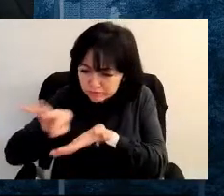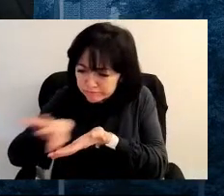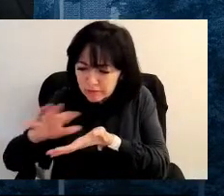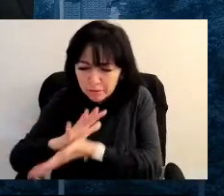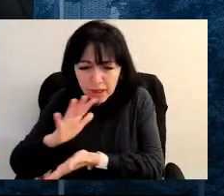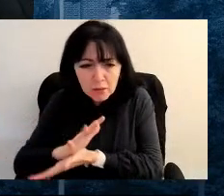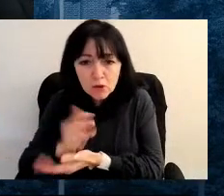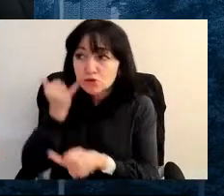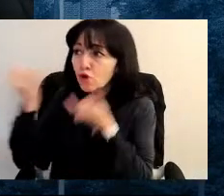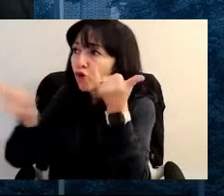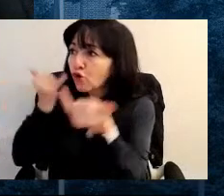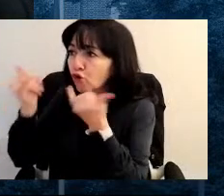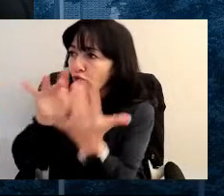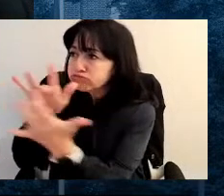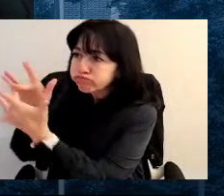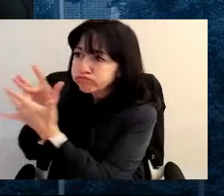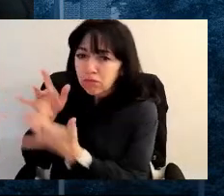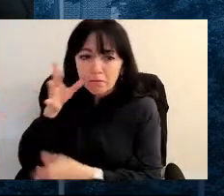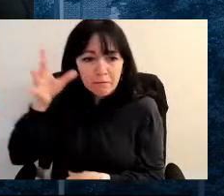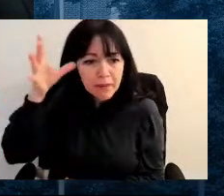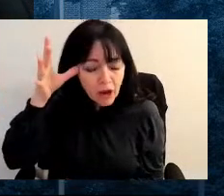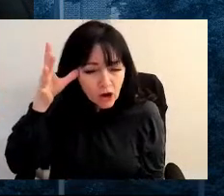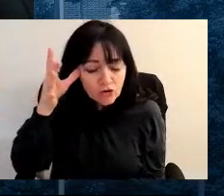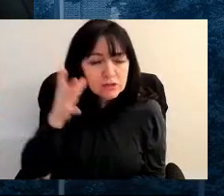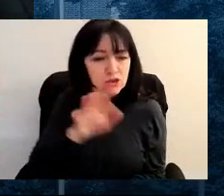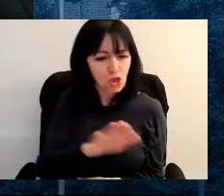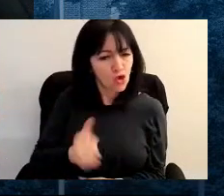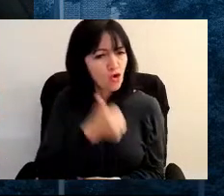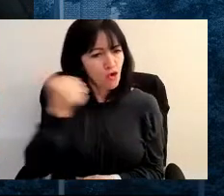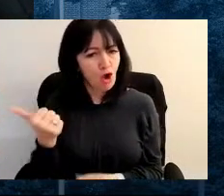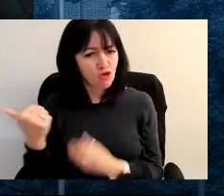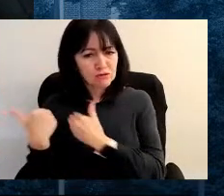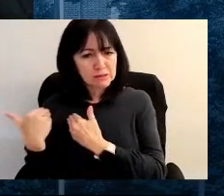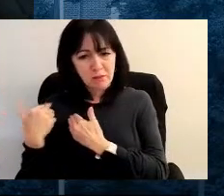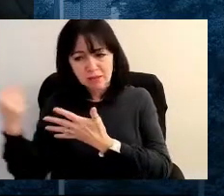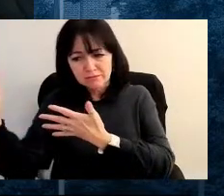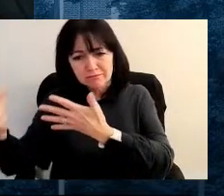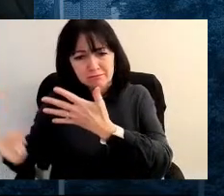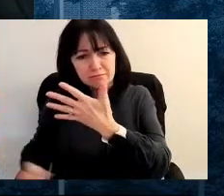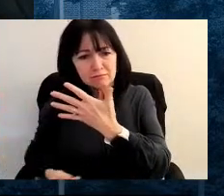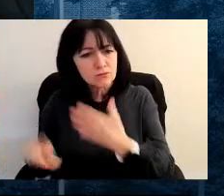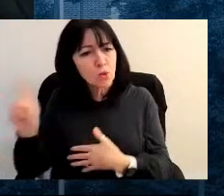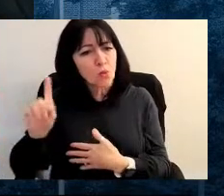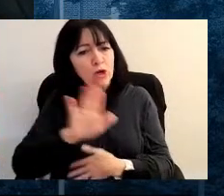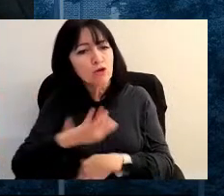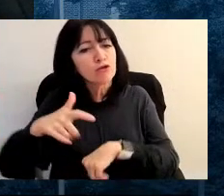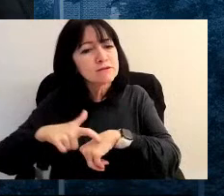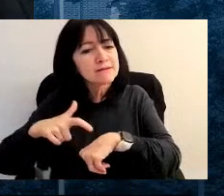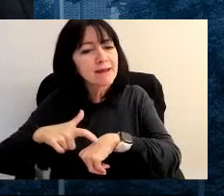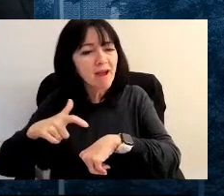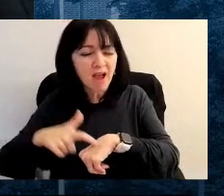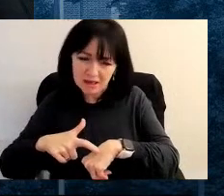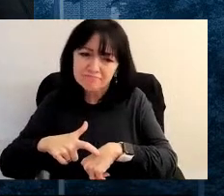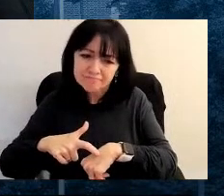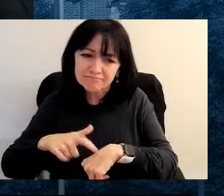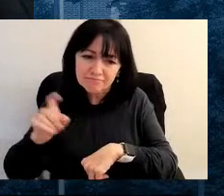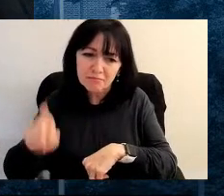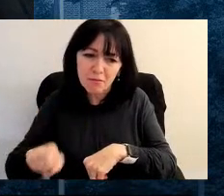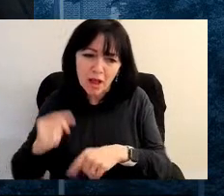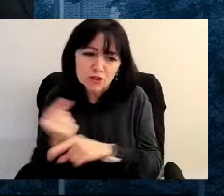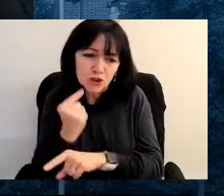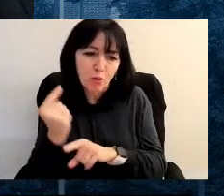lessons, and where teachers know that they are making a difference because their working conditions and their students'